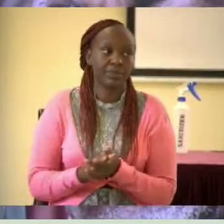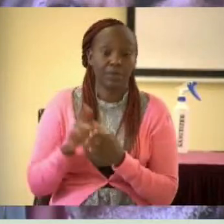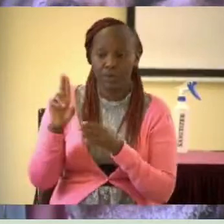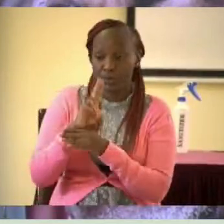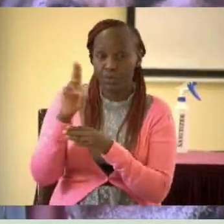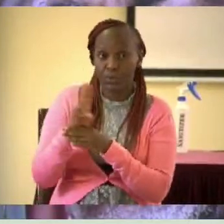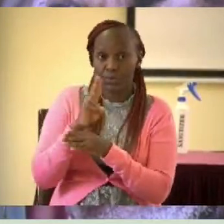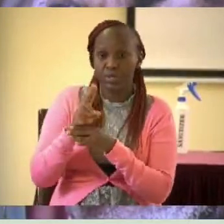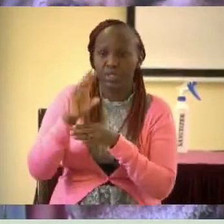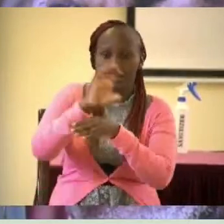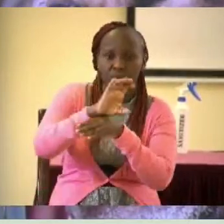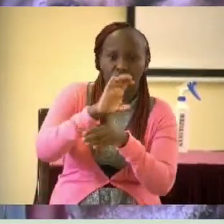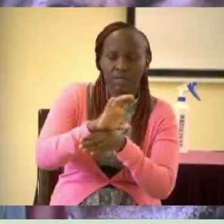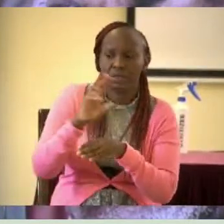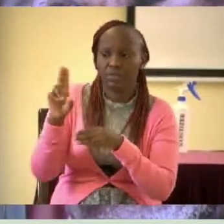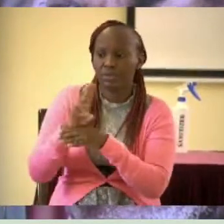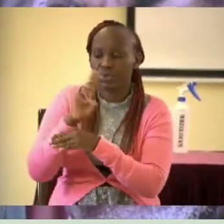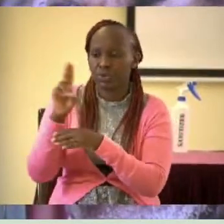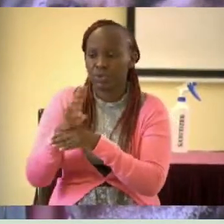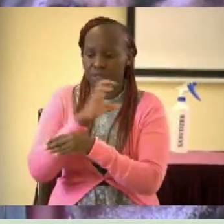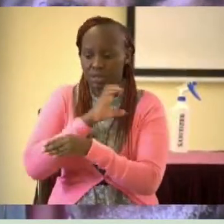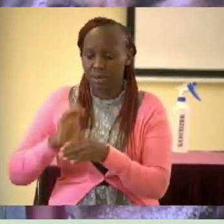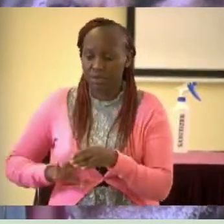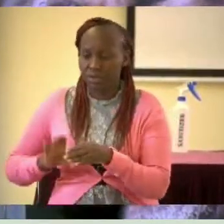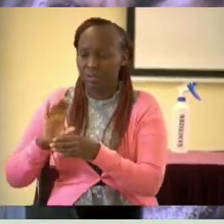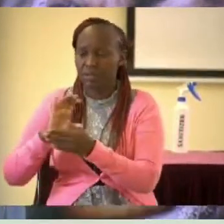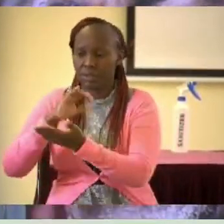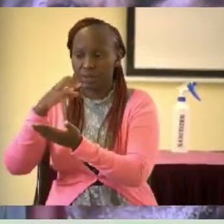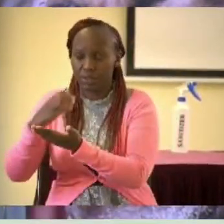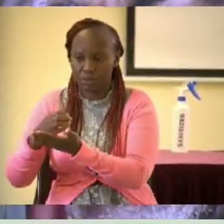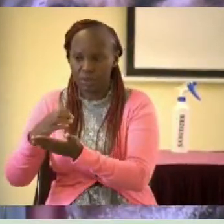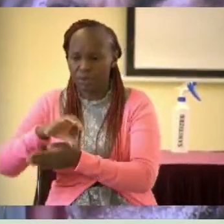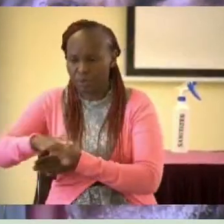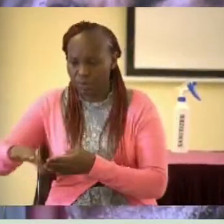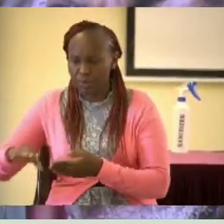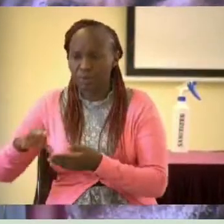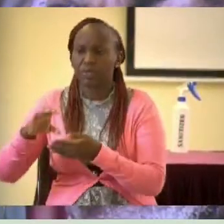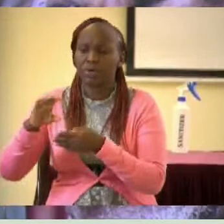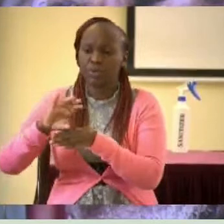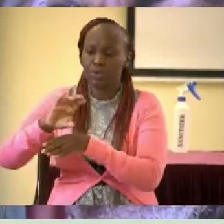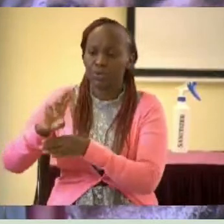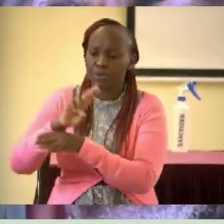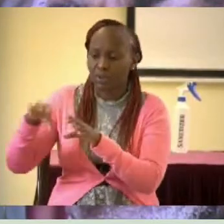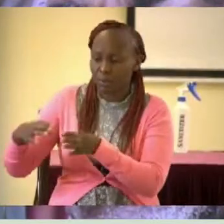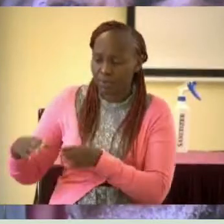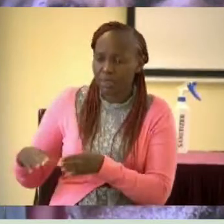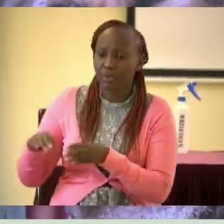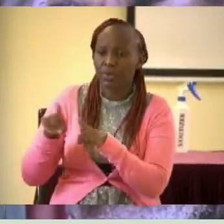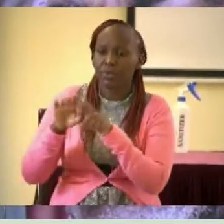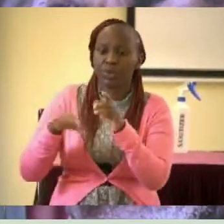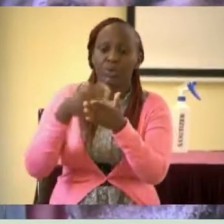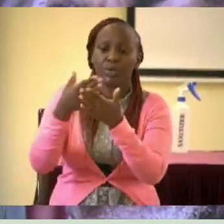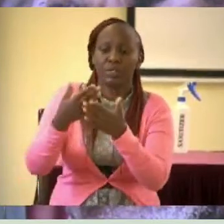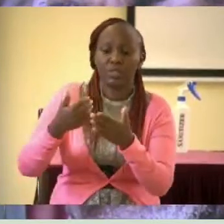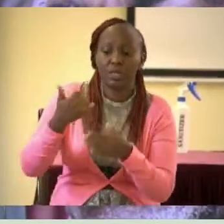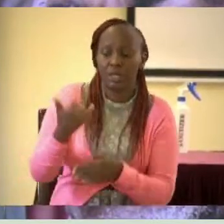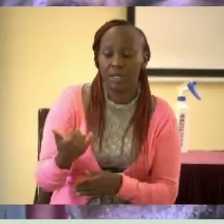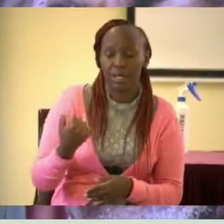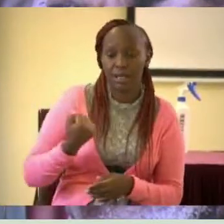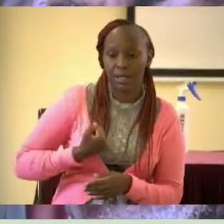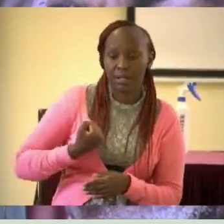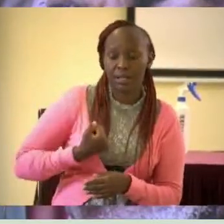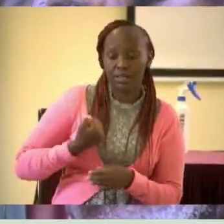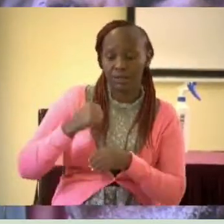using the churches, again using the County Commissioner's Office, using the community, and reaching out to young girls in the schools